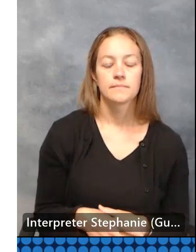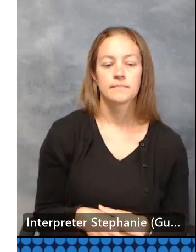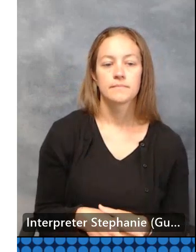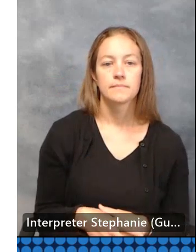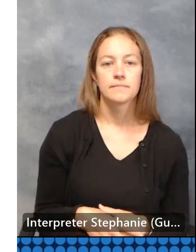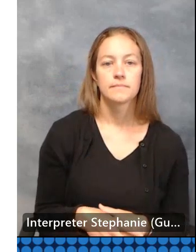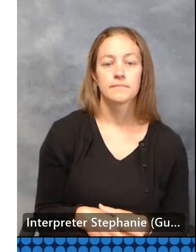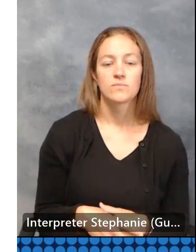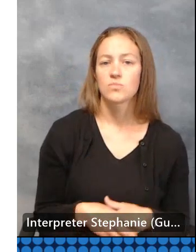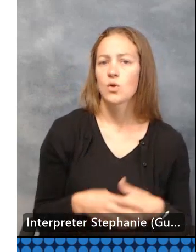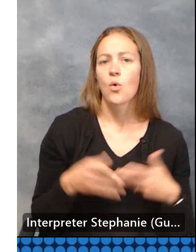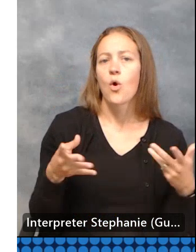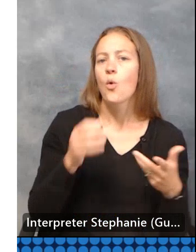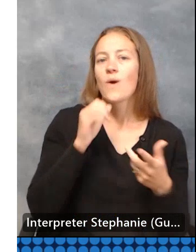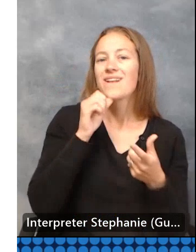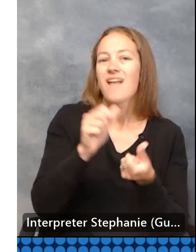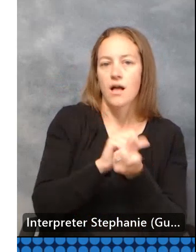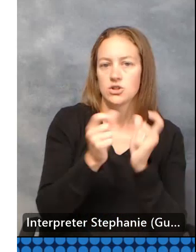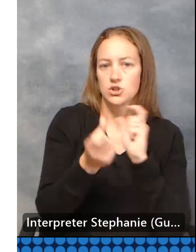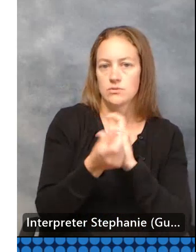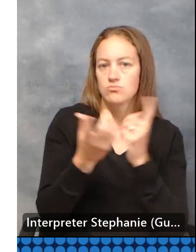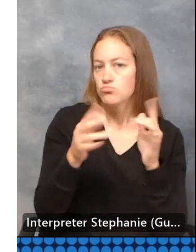What is not changing?